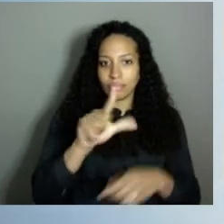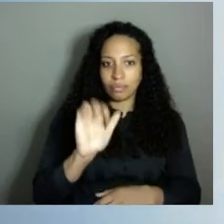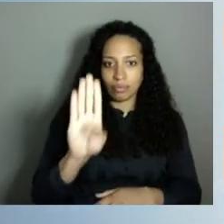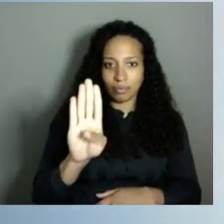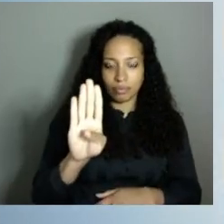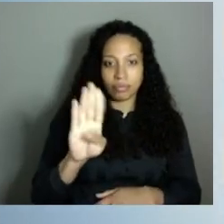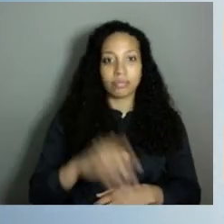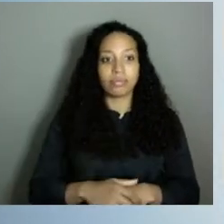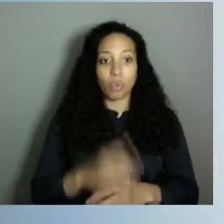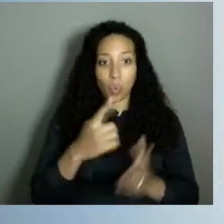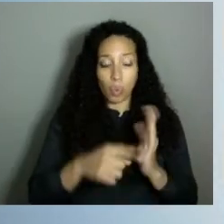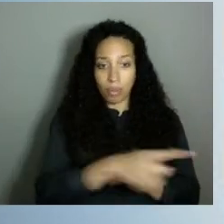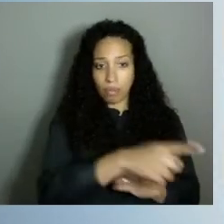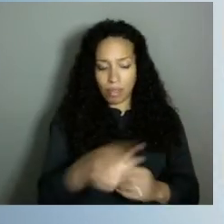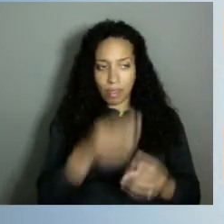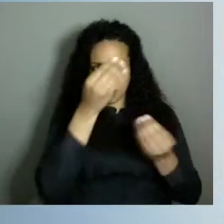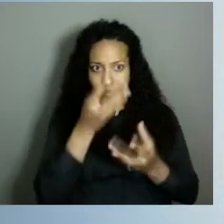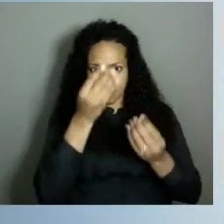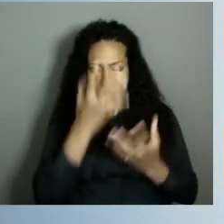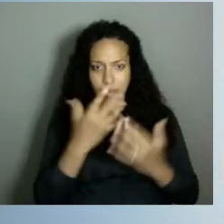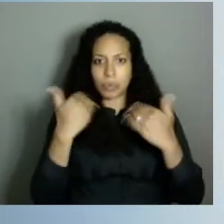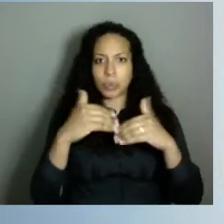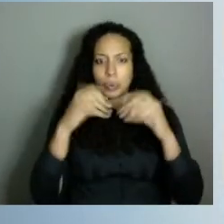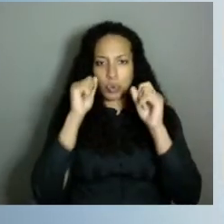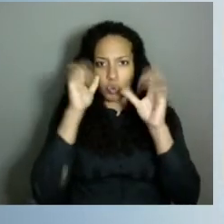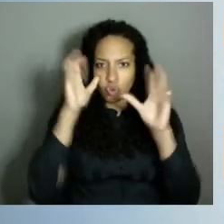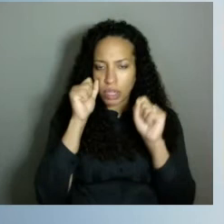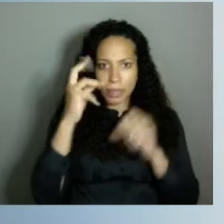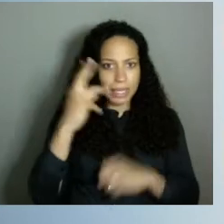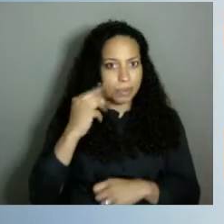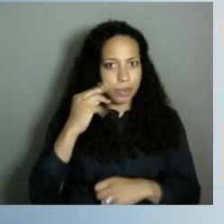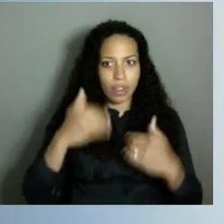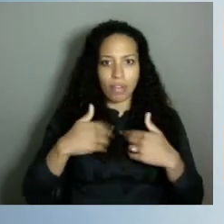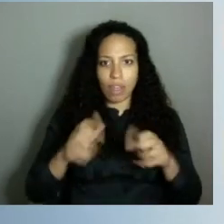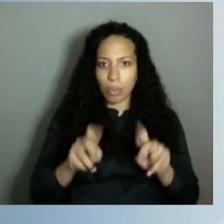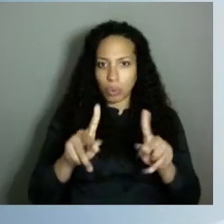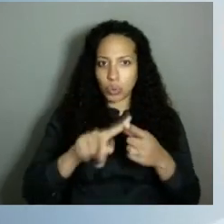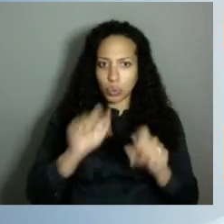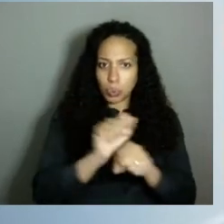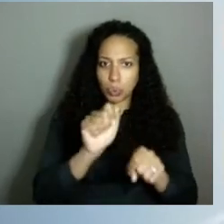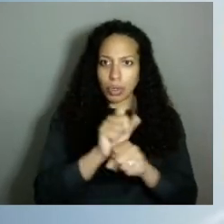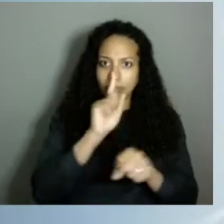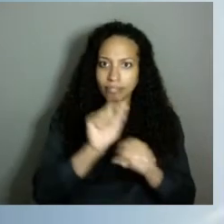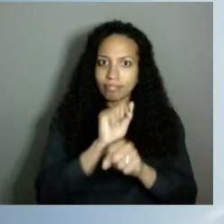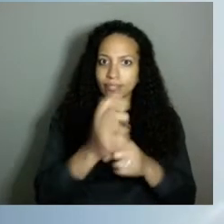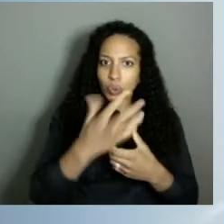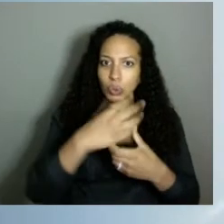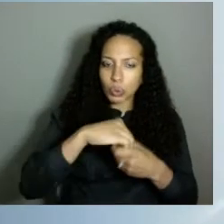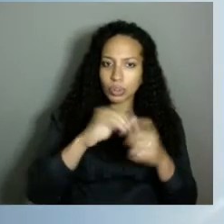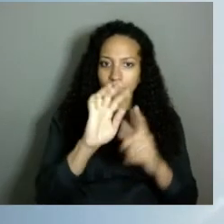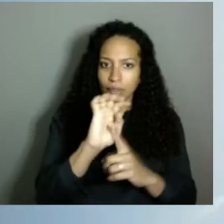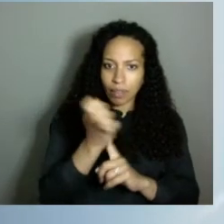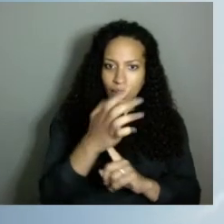has been really an incredible experience to get the opportunity to work in a truly inclusive environment where